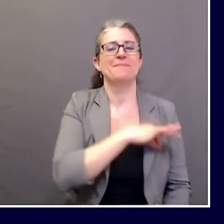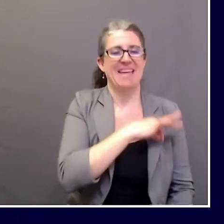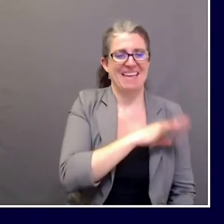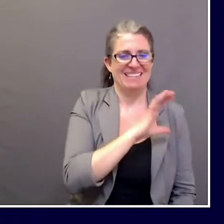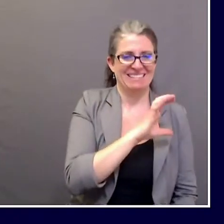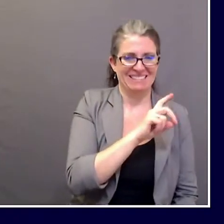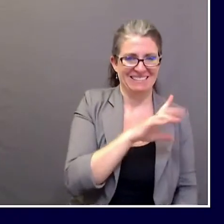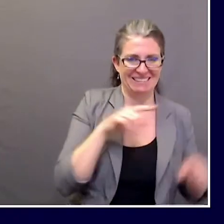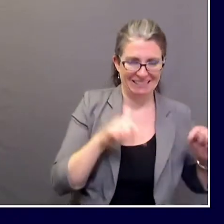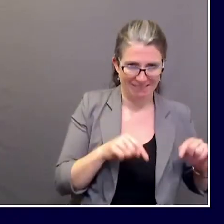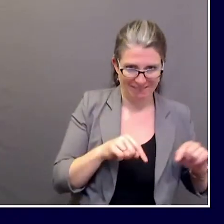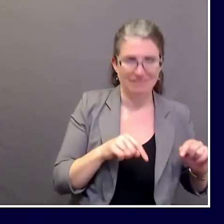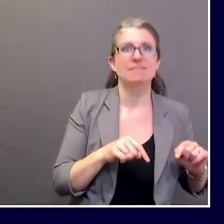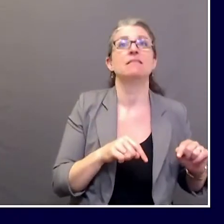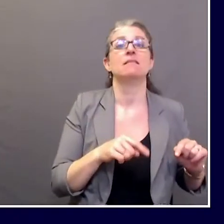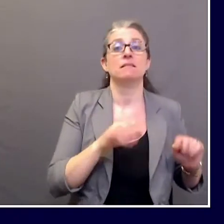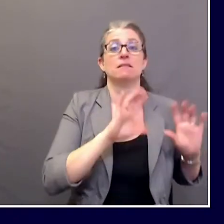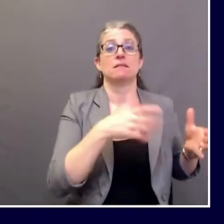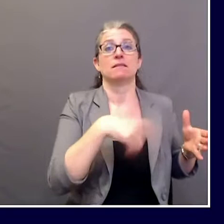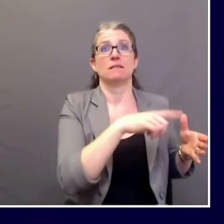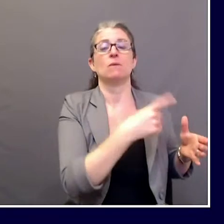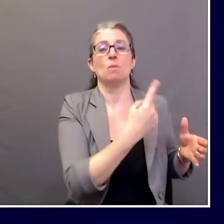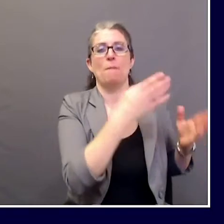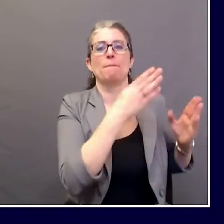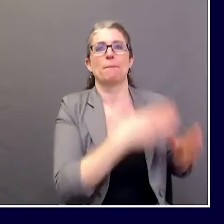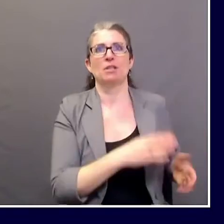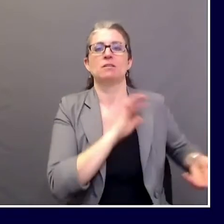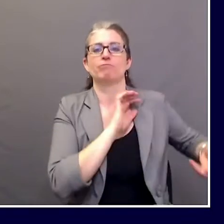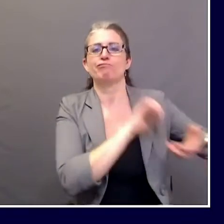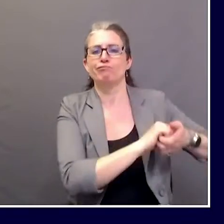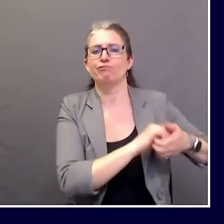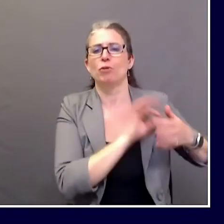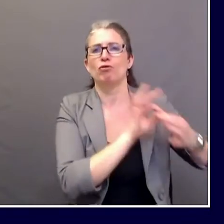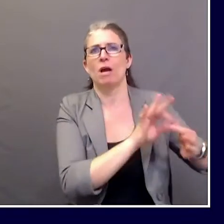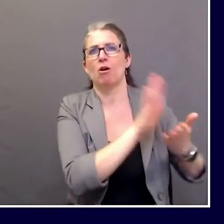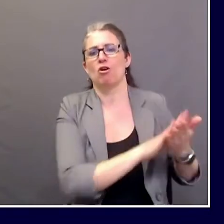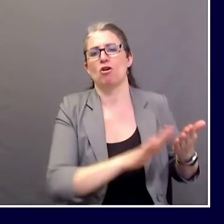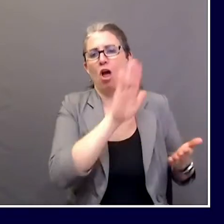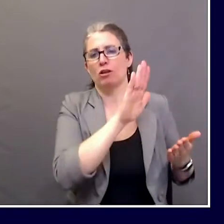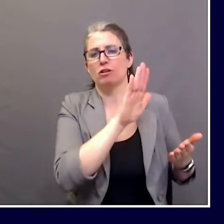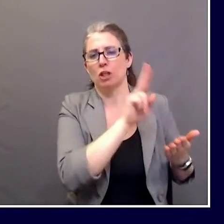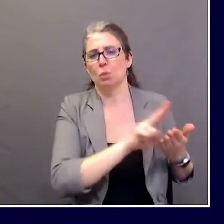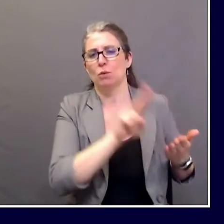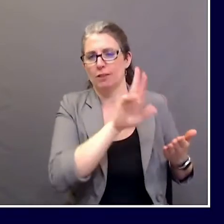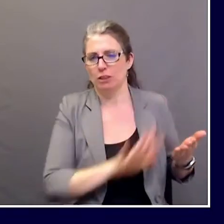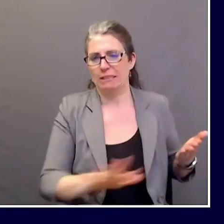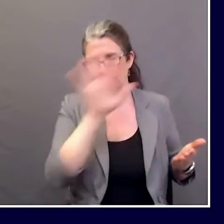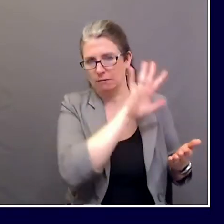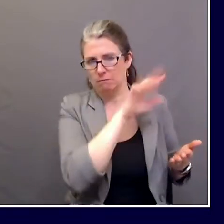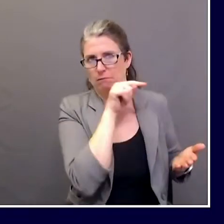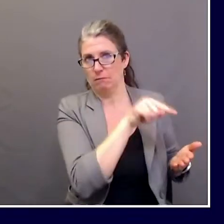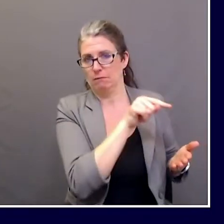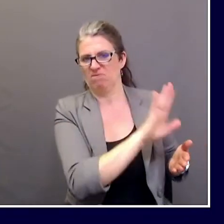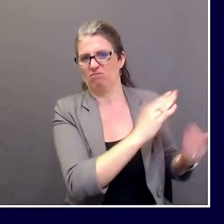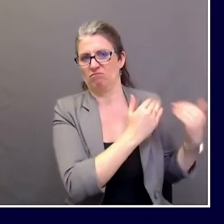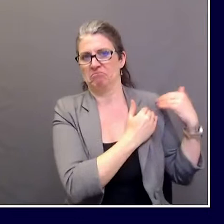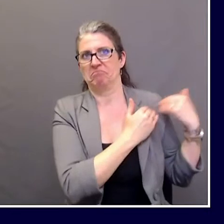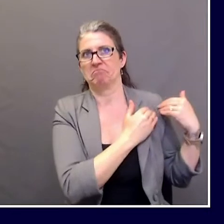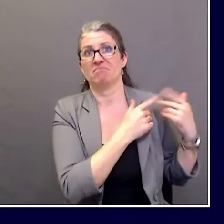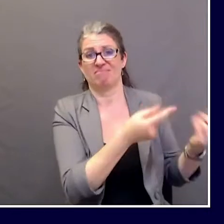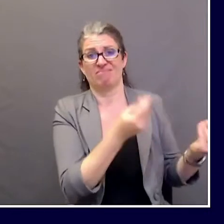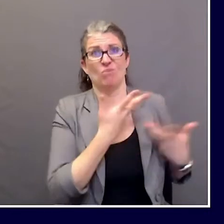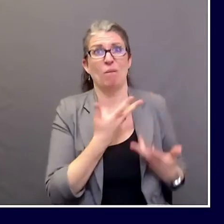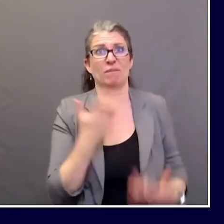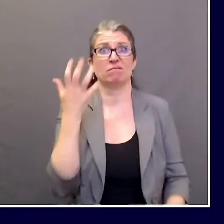closely with colleges and universities across the state, we've seen really robust demand among the college university